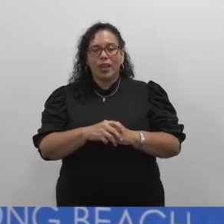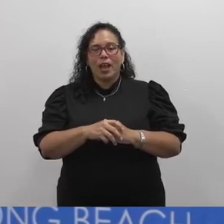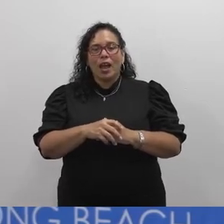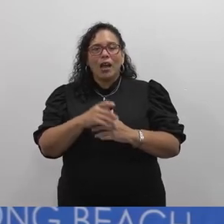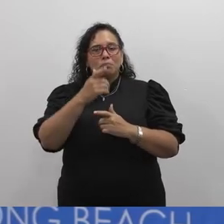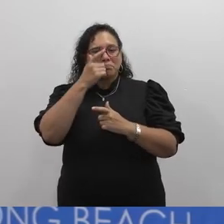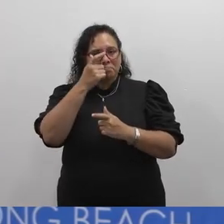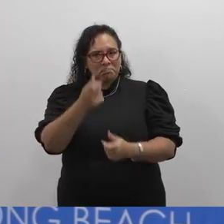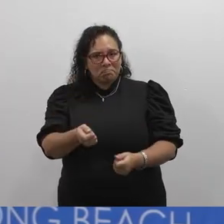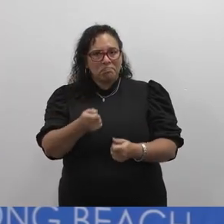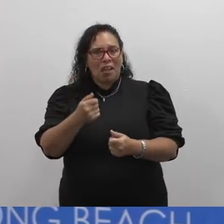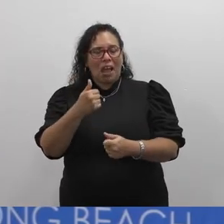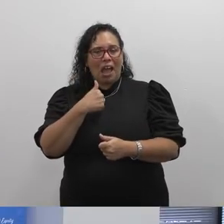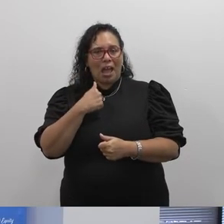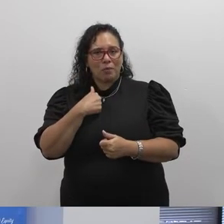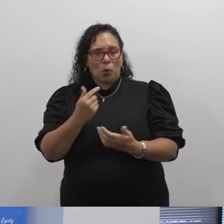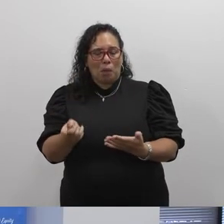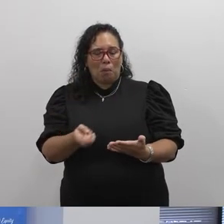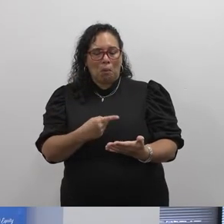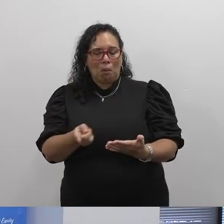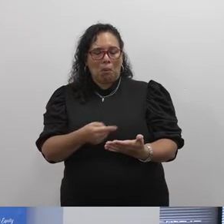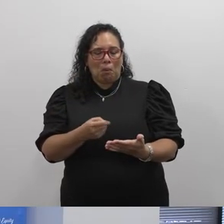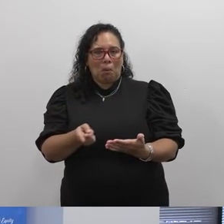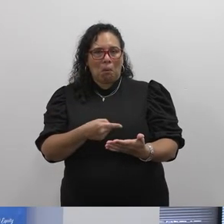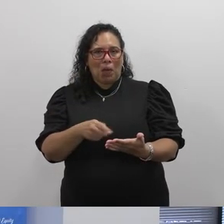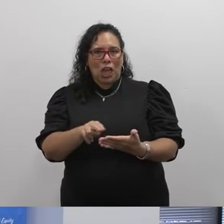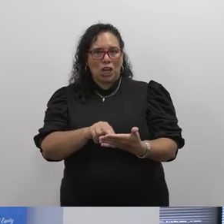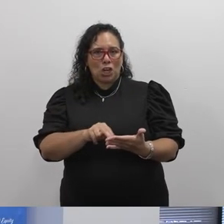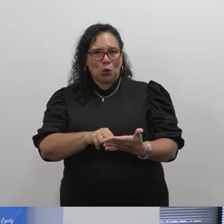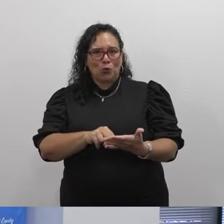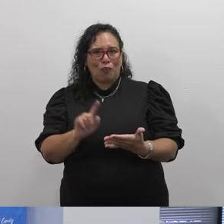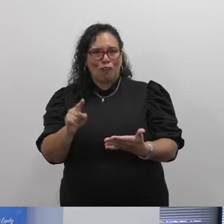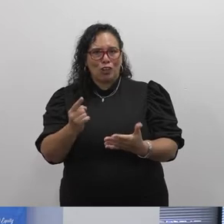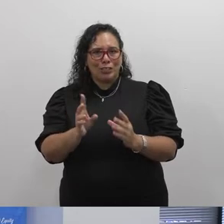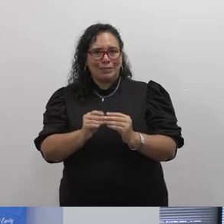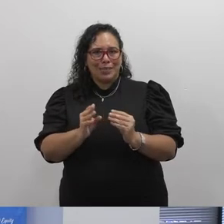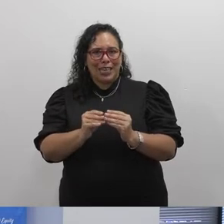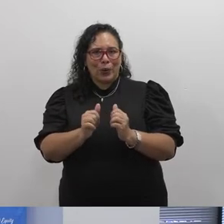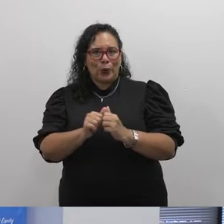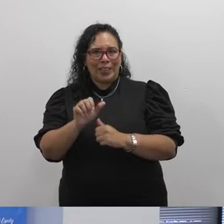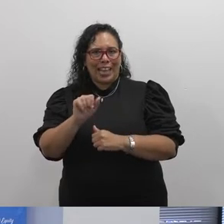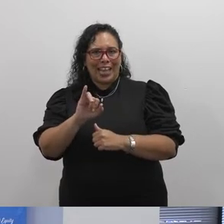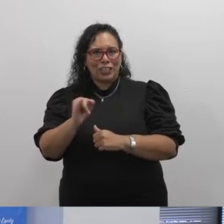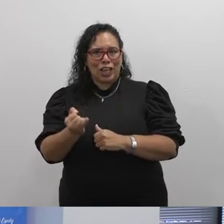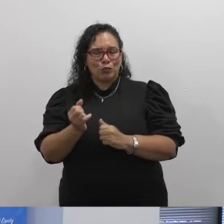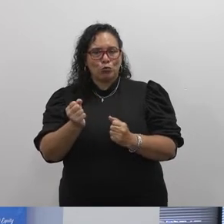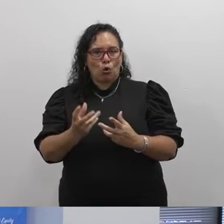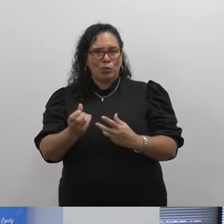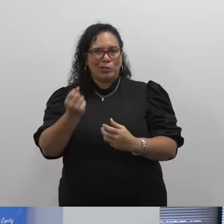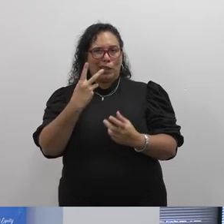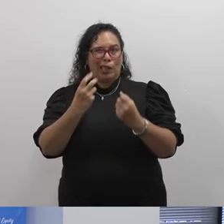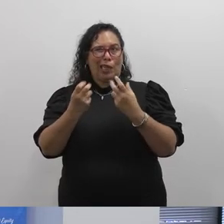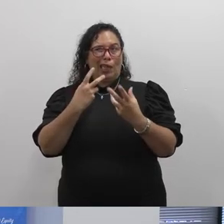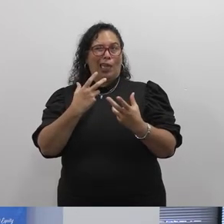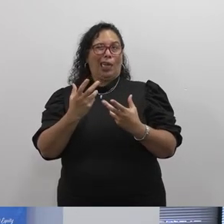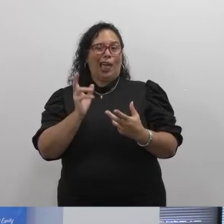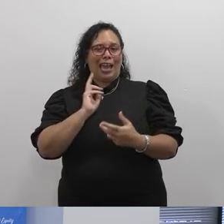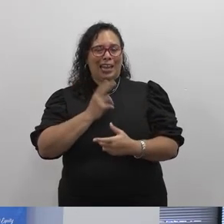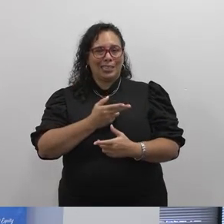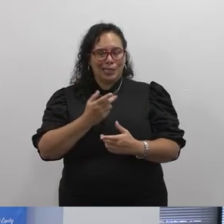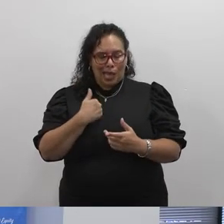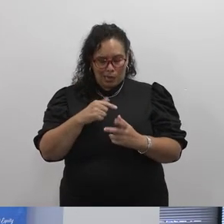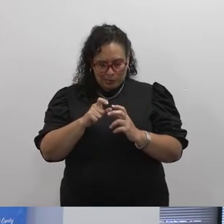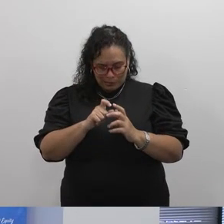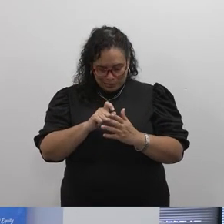through some of the notes from our first meeting with AJ, and so much got thrown at us, and I was doing it simultaneously, so felt like I